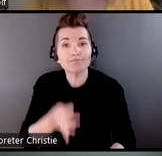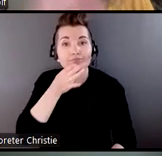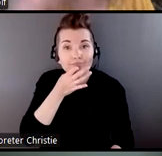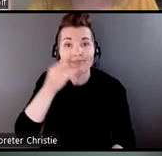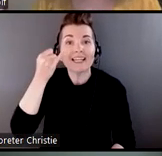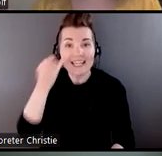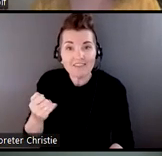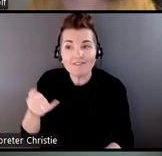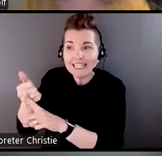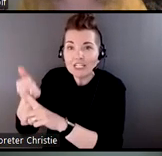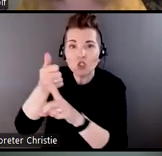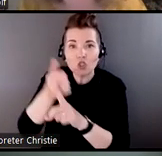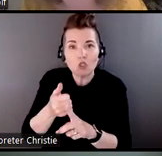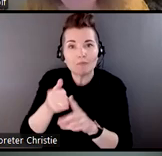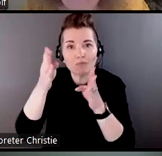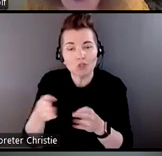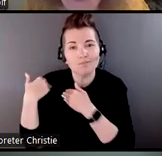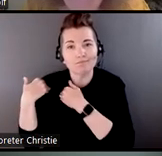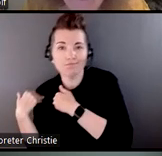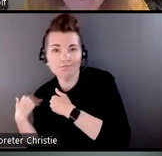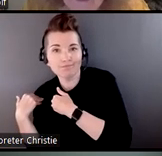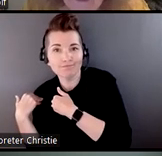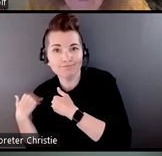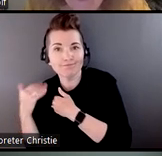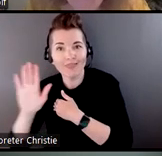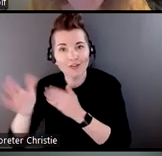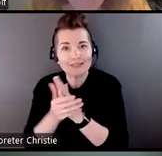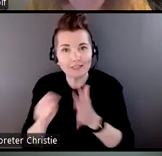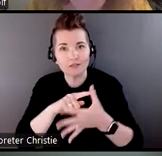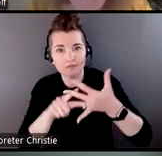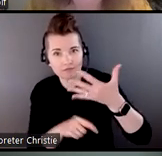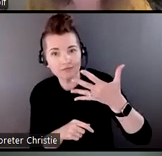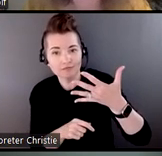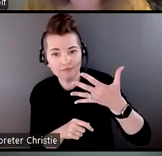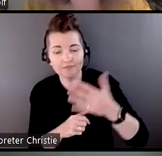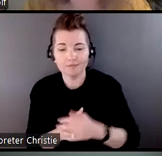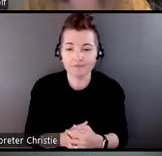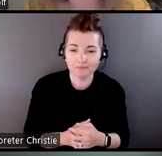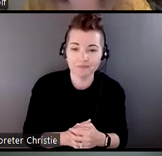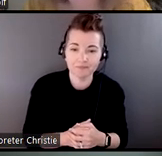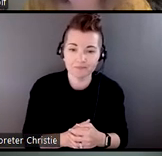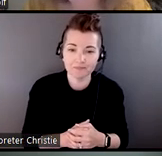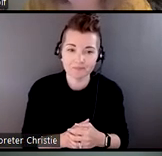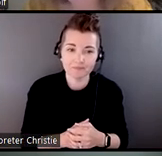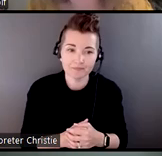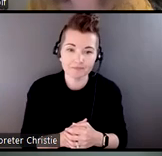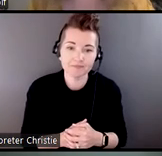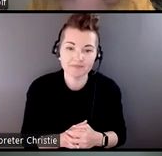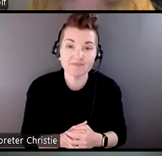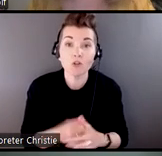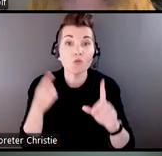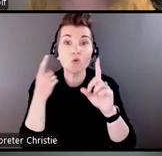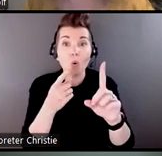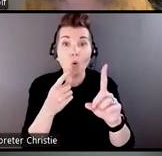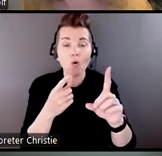And overarching, if there's an umbrella above all of this, it would be that customer service is key.